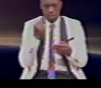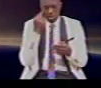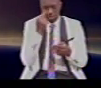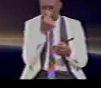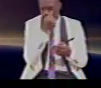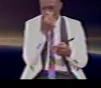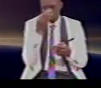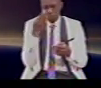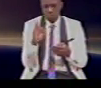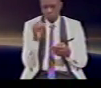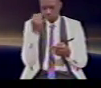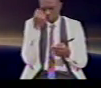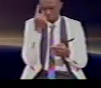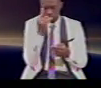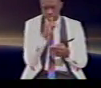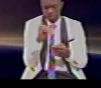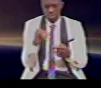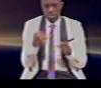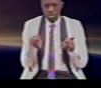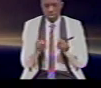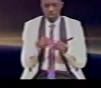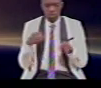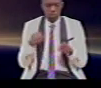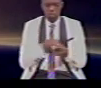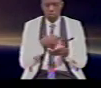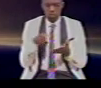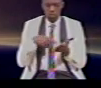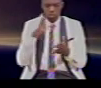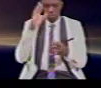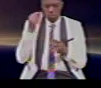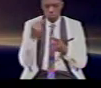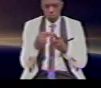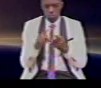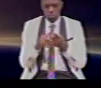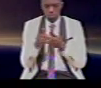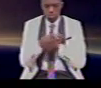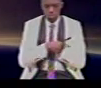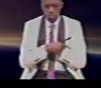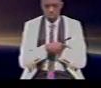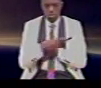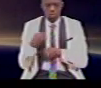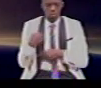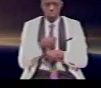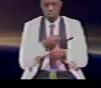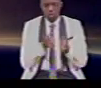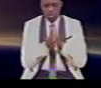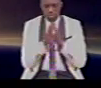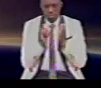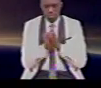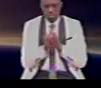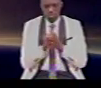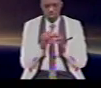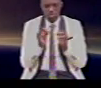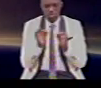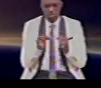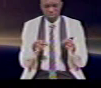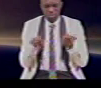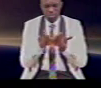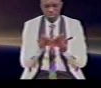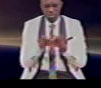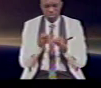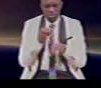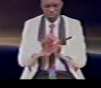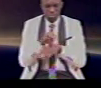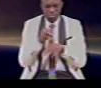as we read your word today. We're asking that relevant passages that really speak to